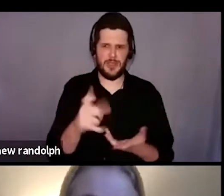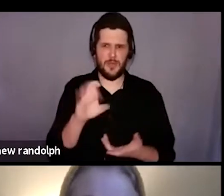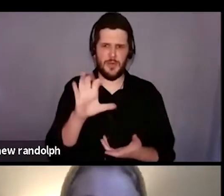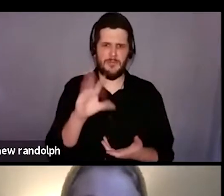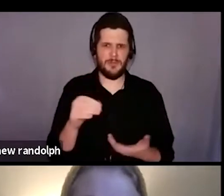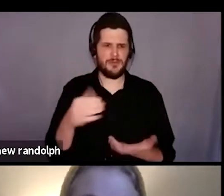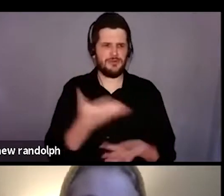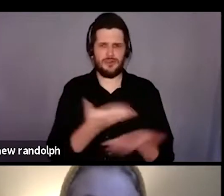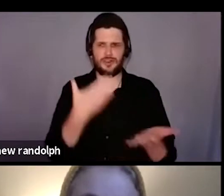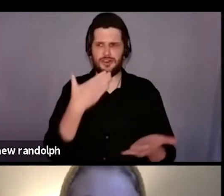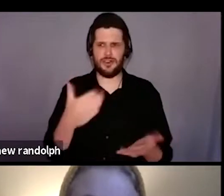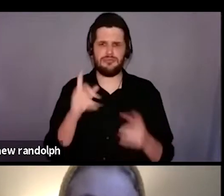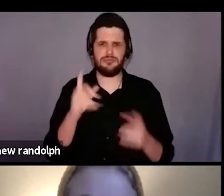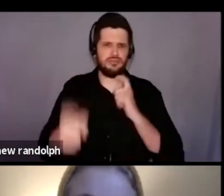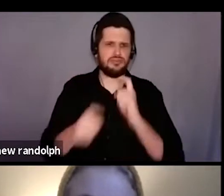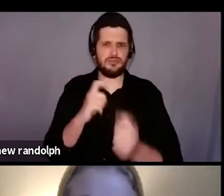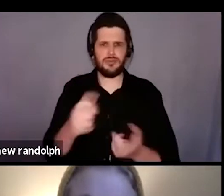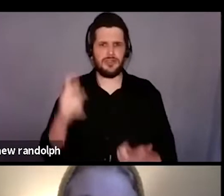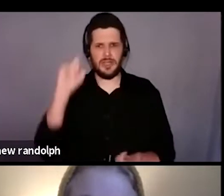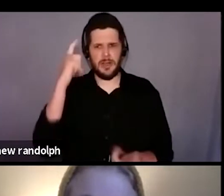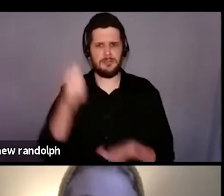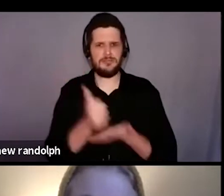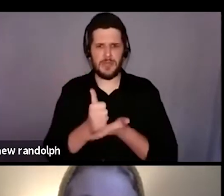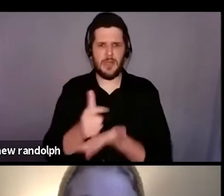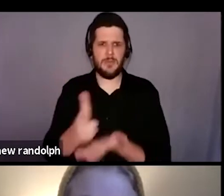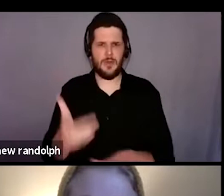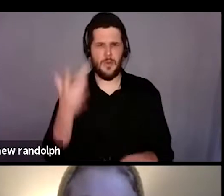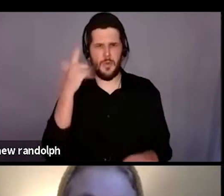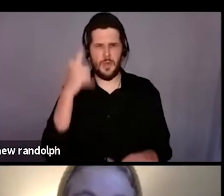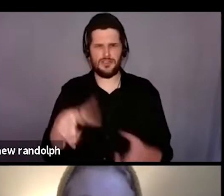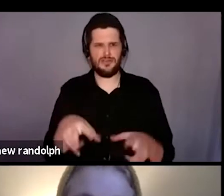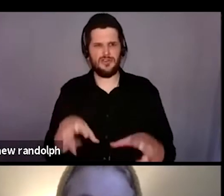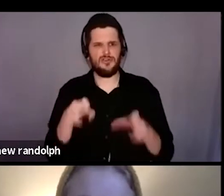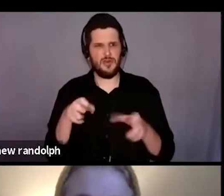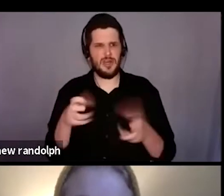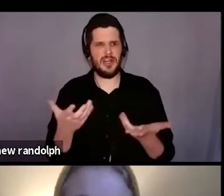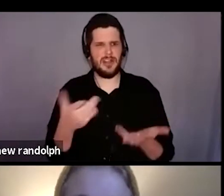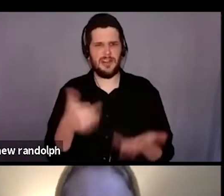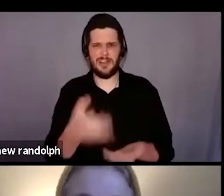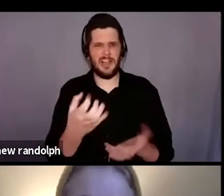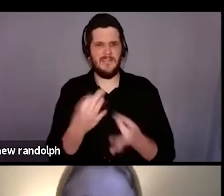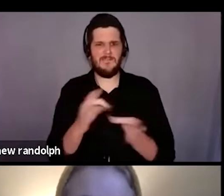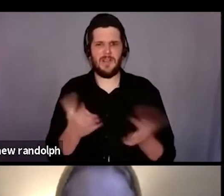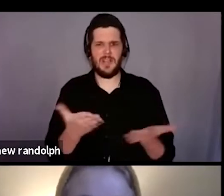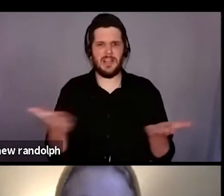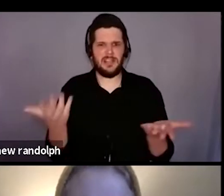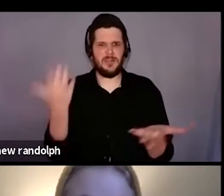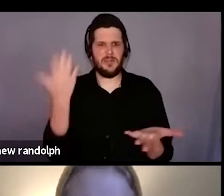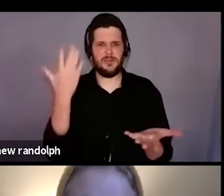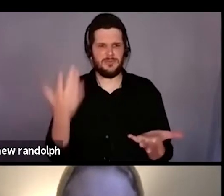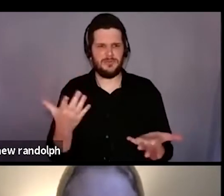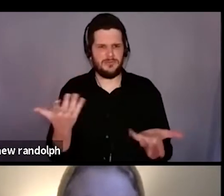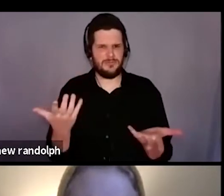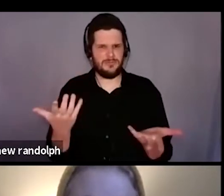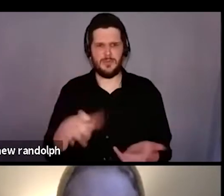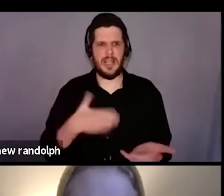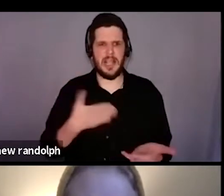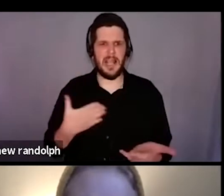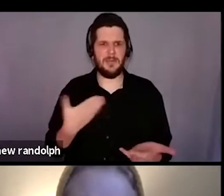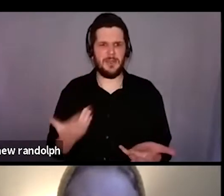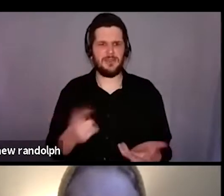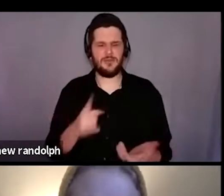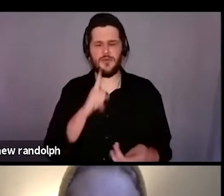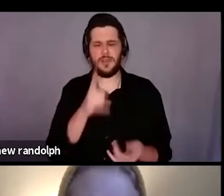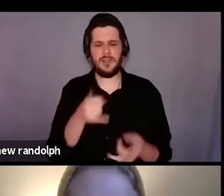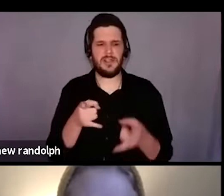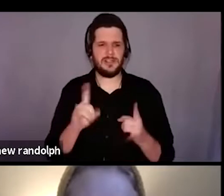things they're doing. Like why are you so greedy for like all this free stuff? Like it's just like really